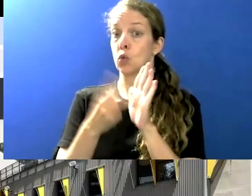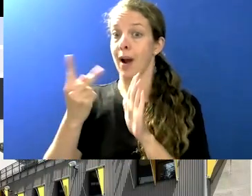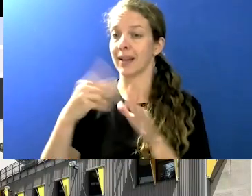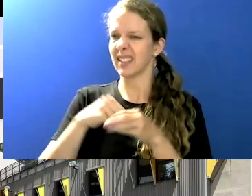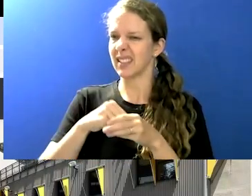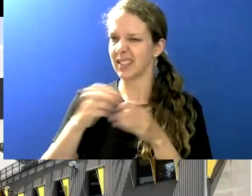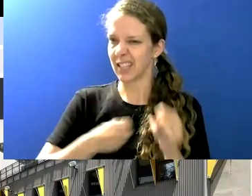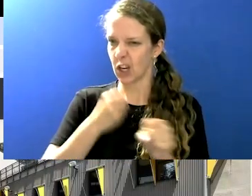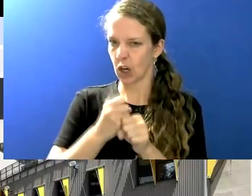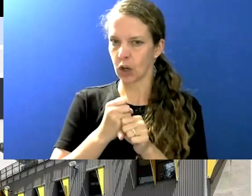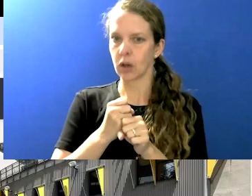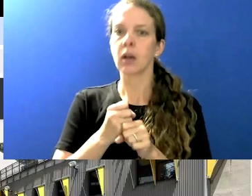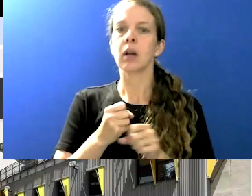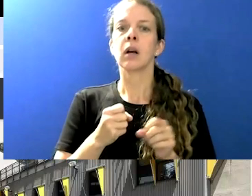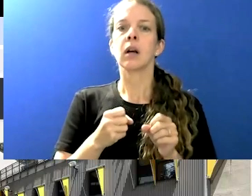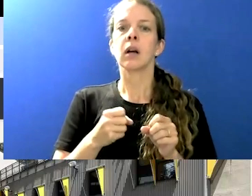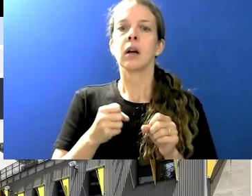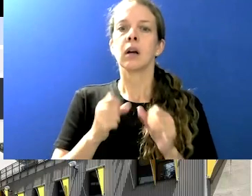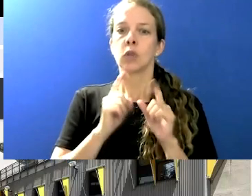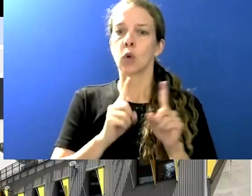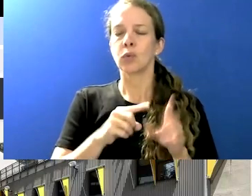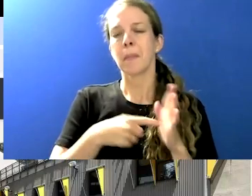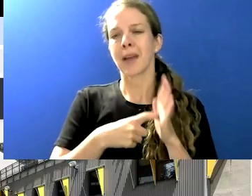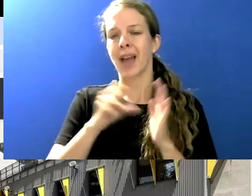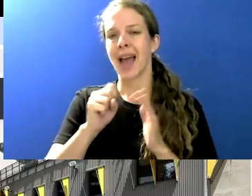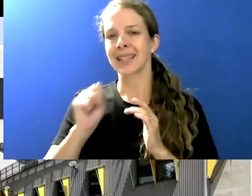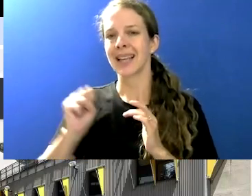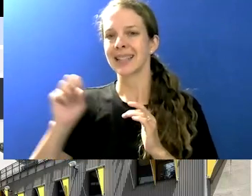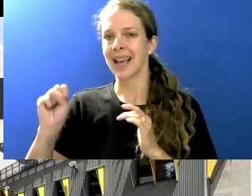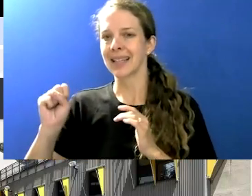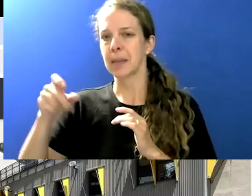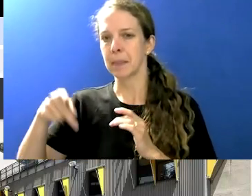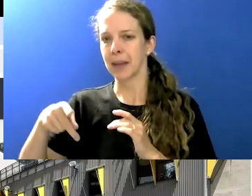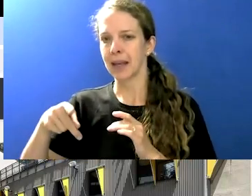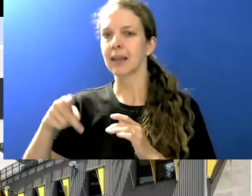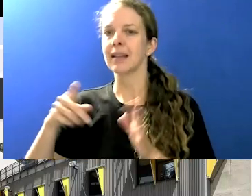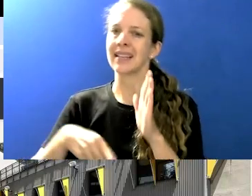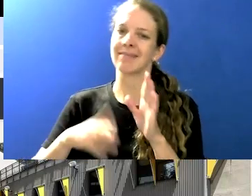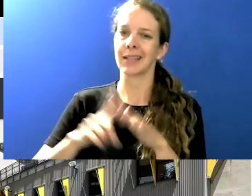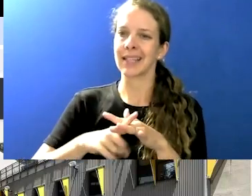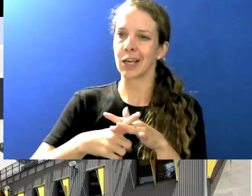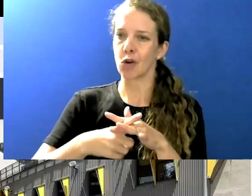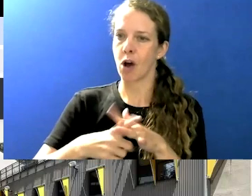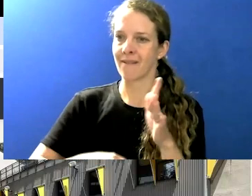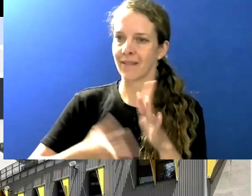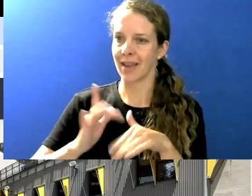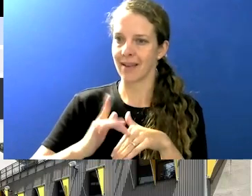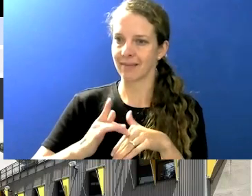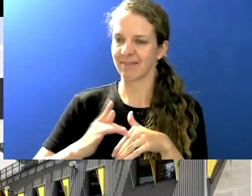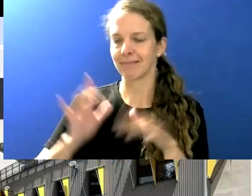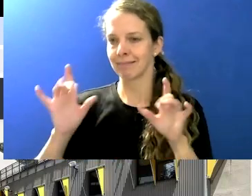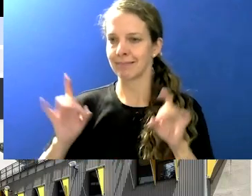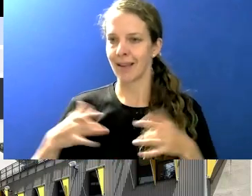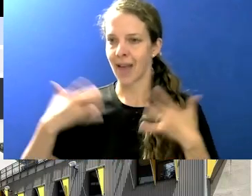year, attend the mandatory SSS. We call it the SSSP kickoff event for the fall semester. It's going to be the 21st for this month.